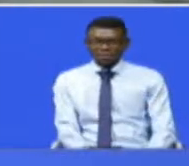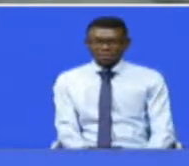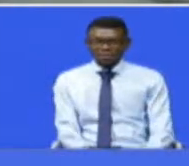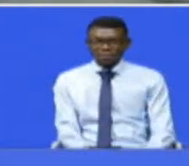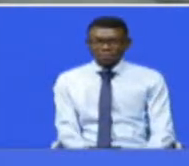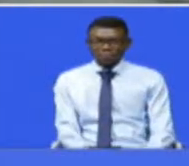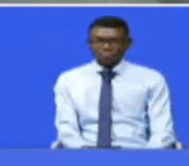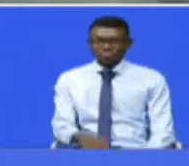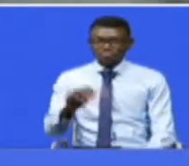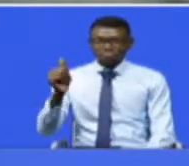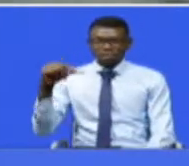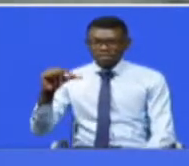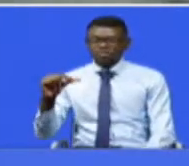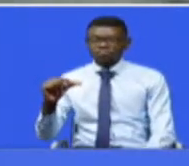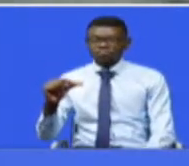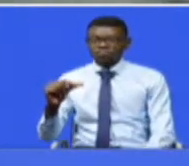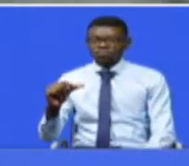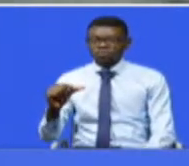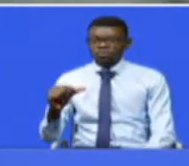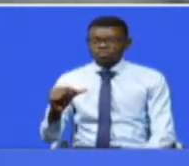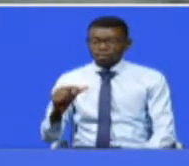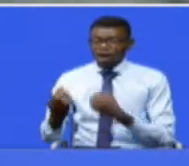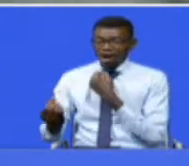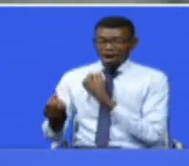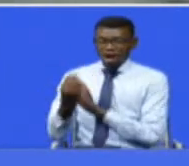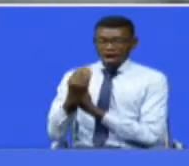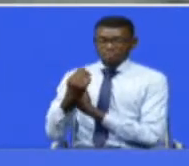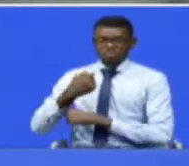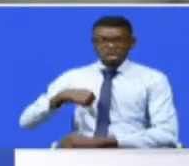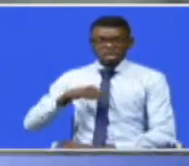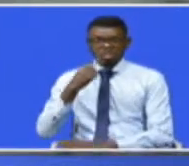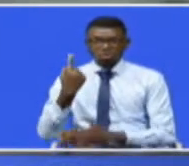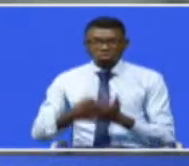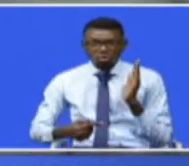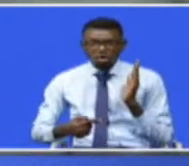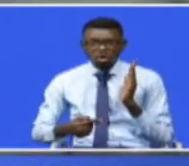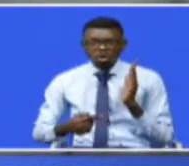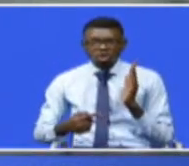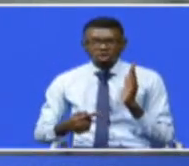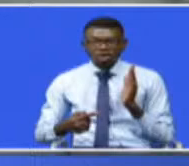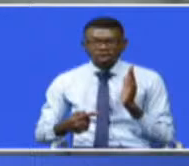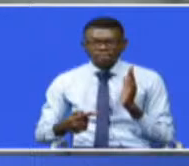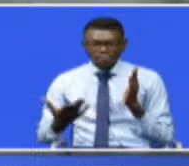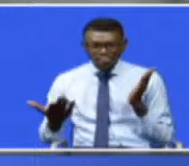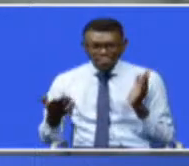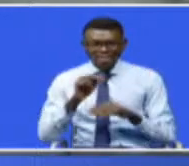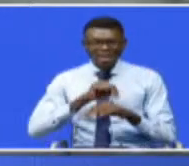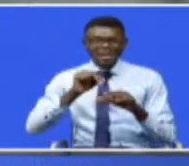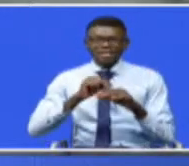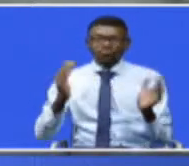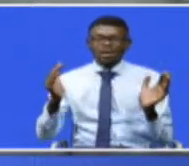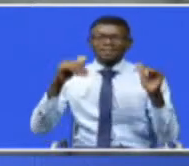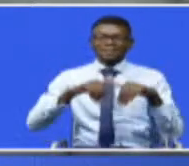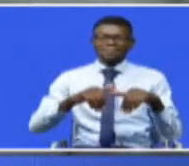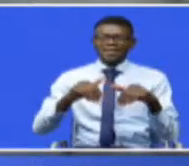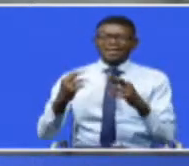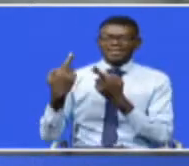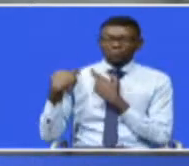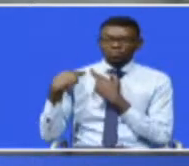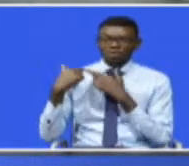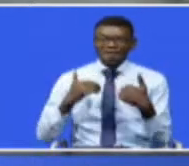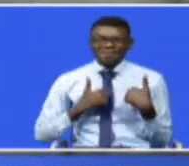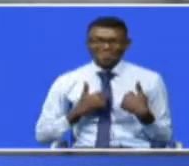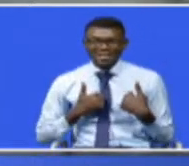the Attorney General, who in this case has advised us, the only hope lies in the National Assembly, that the National